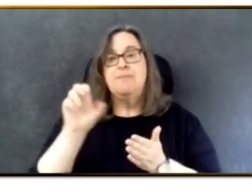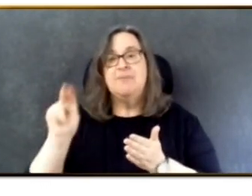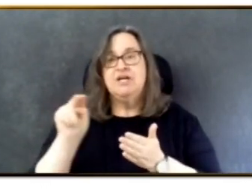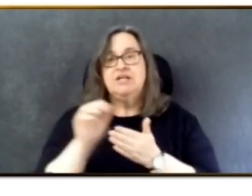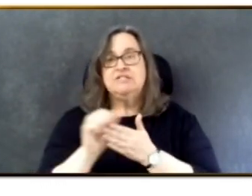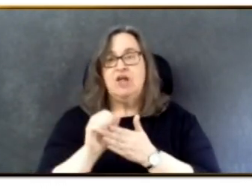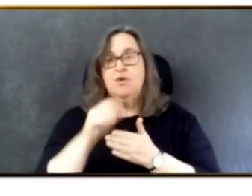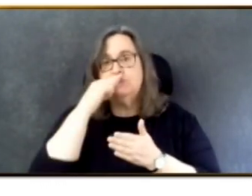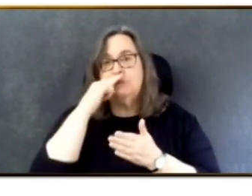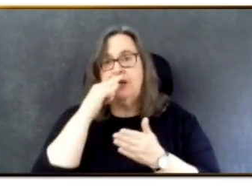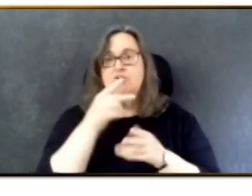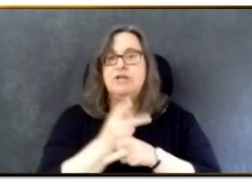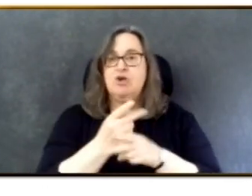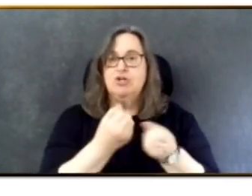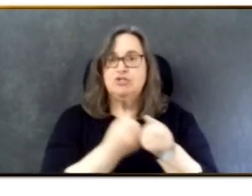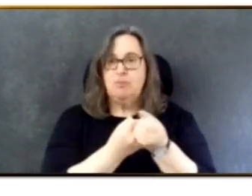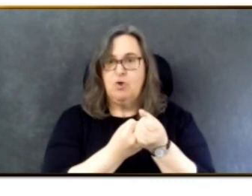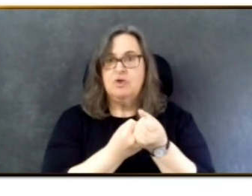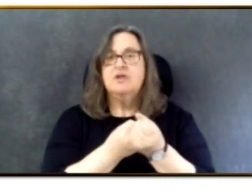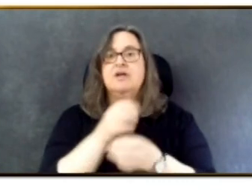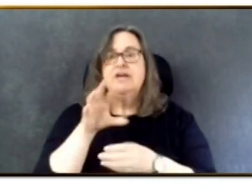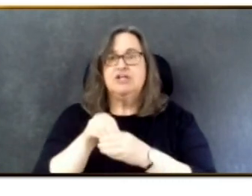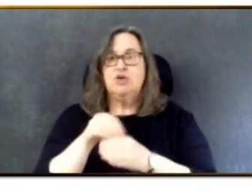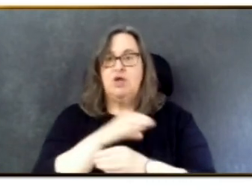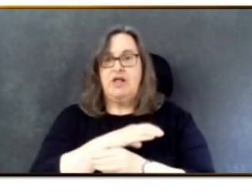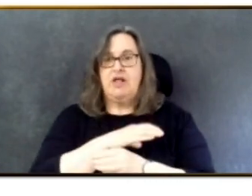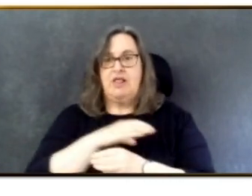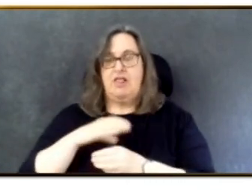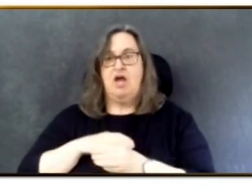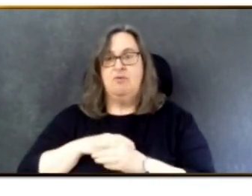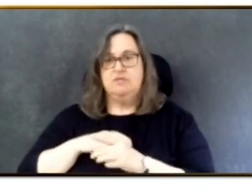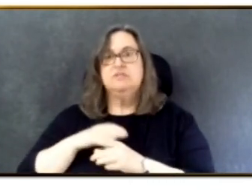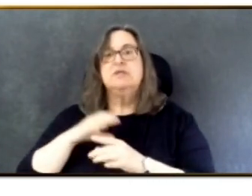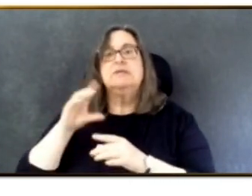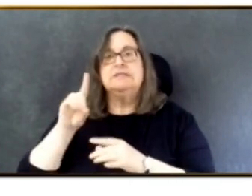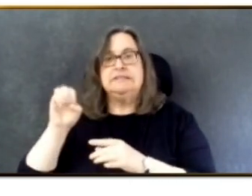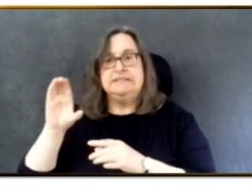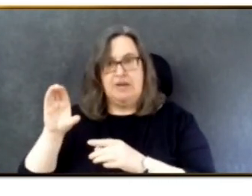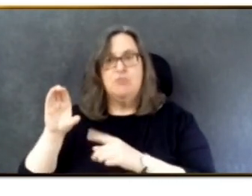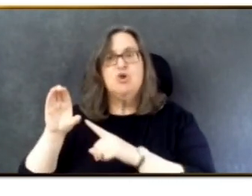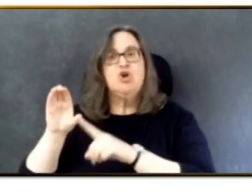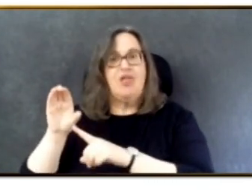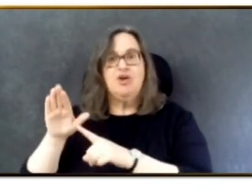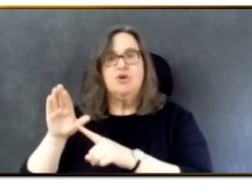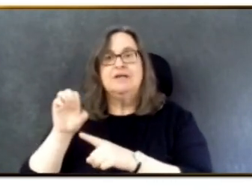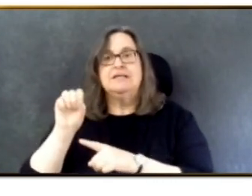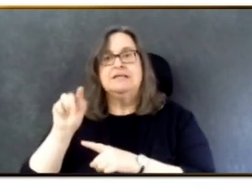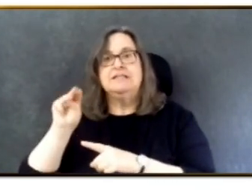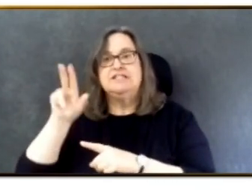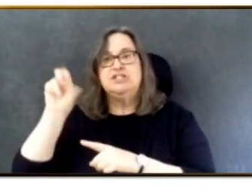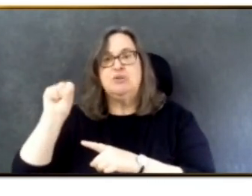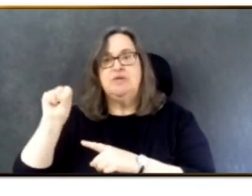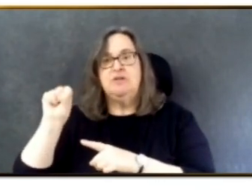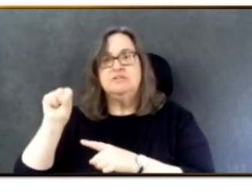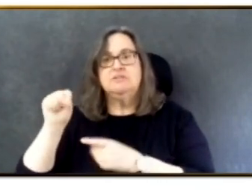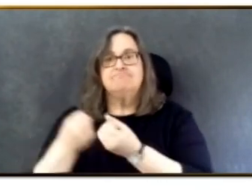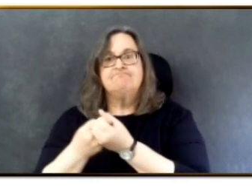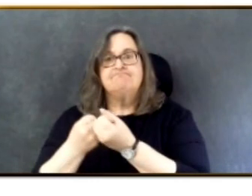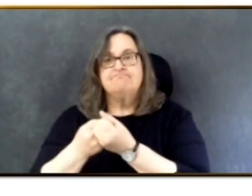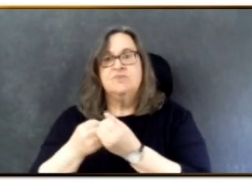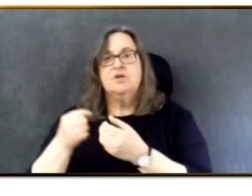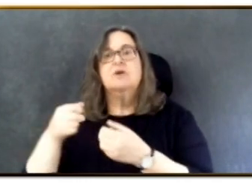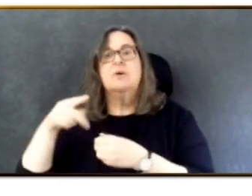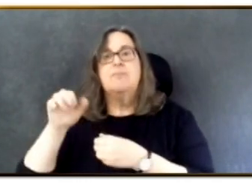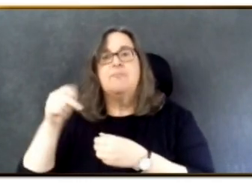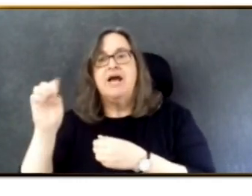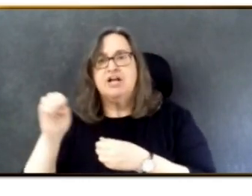child care support included in Congress's December stimulus package. Throughout the pandemic, I have called for more